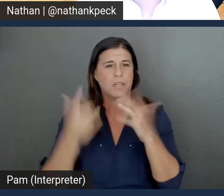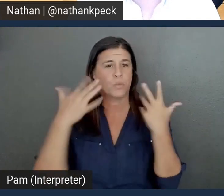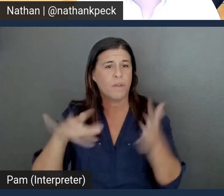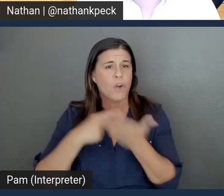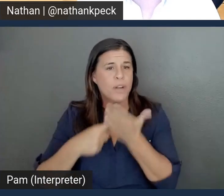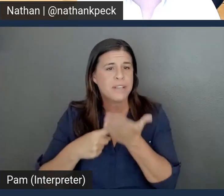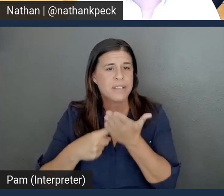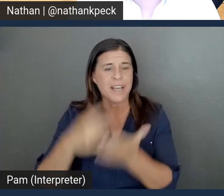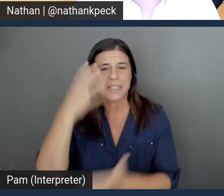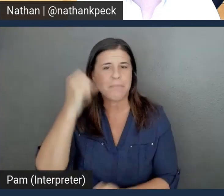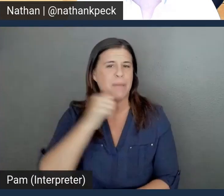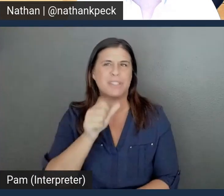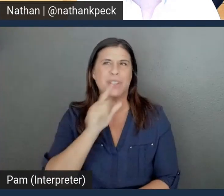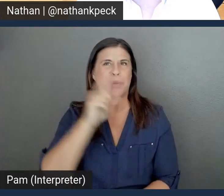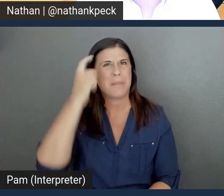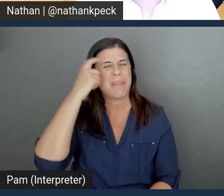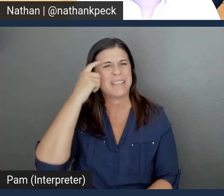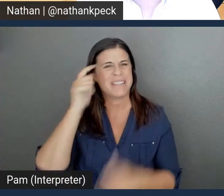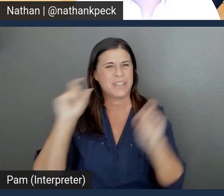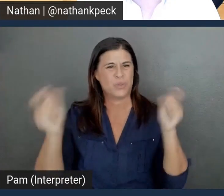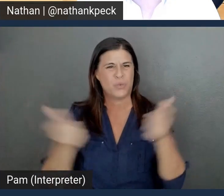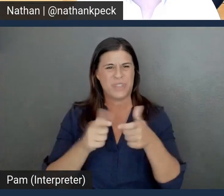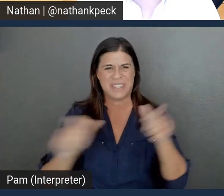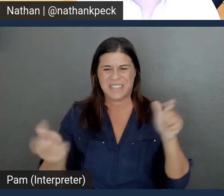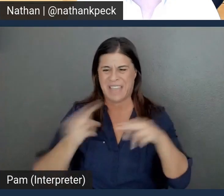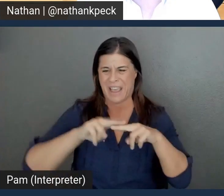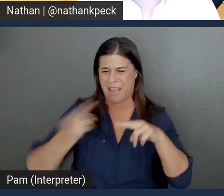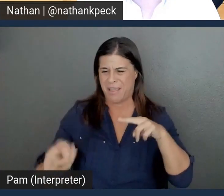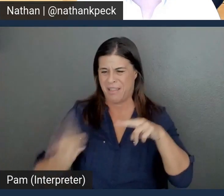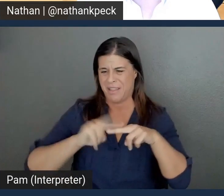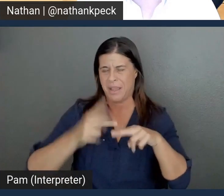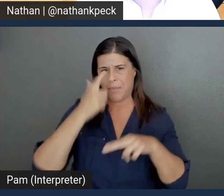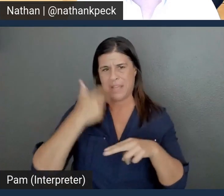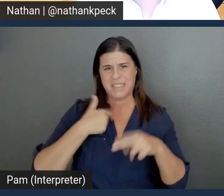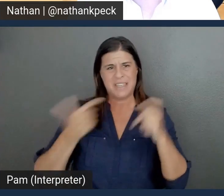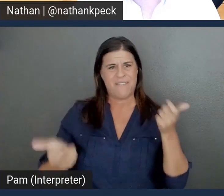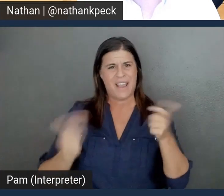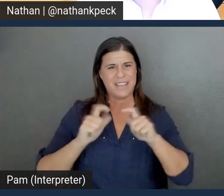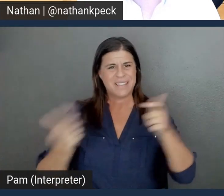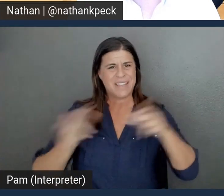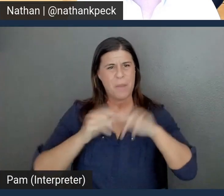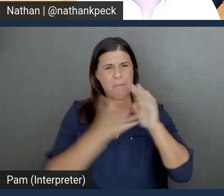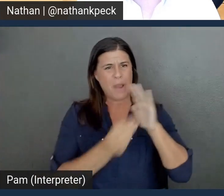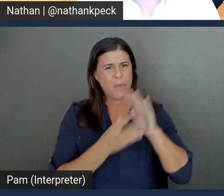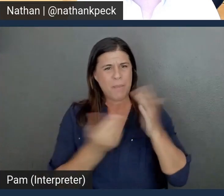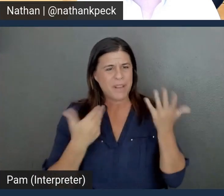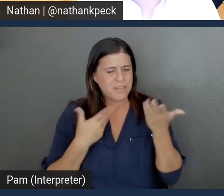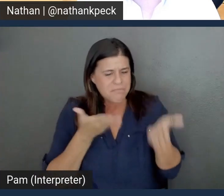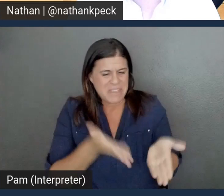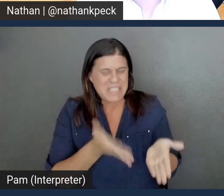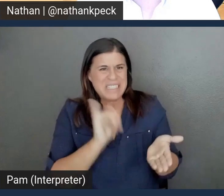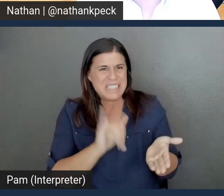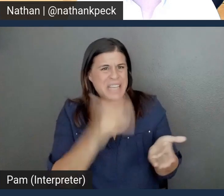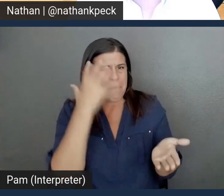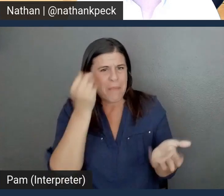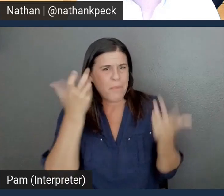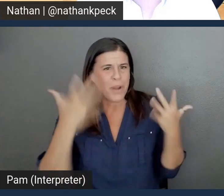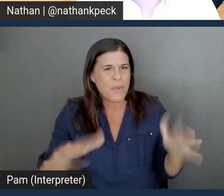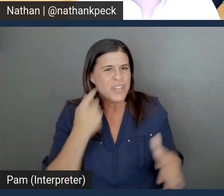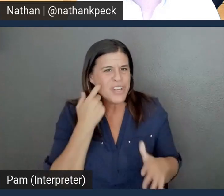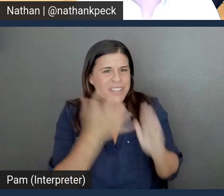memory doesn't really make sense to scale, because if I scale my replicas, they will have the same memory because they're just exact copy of each